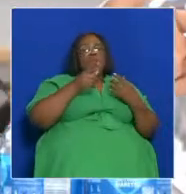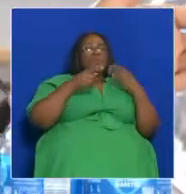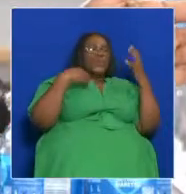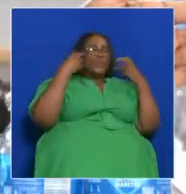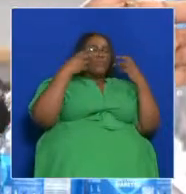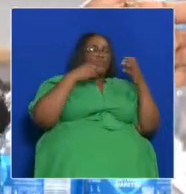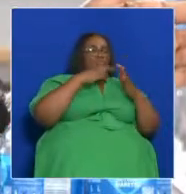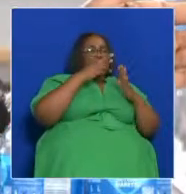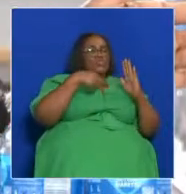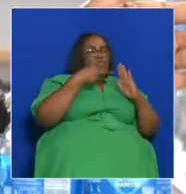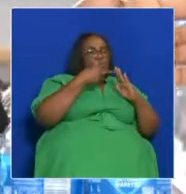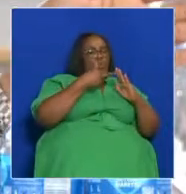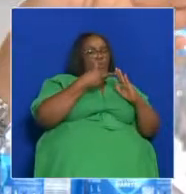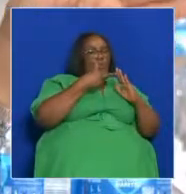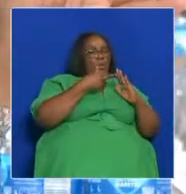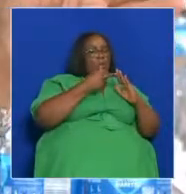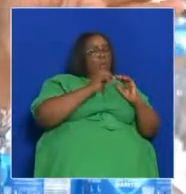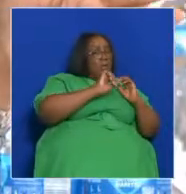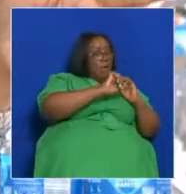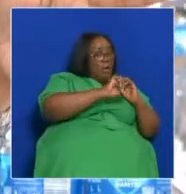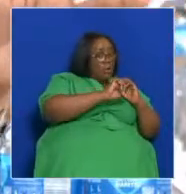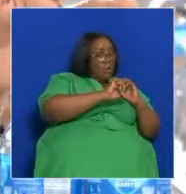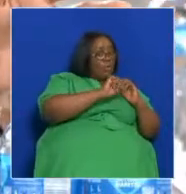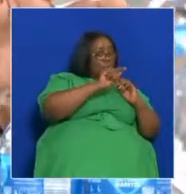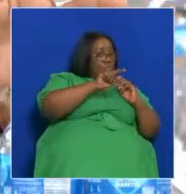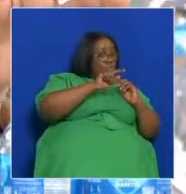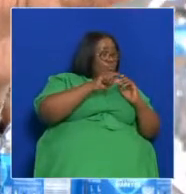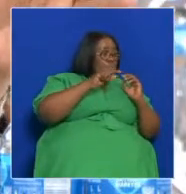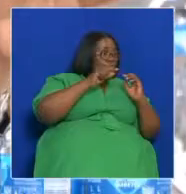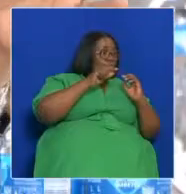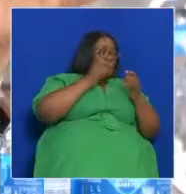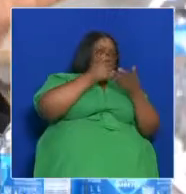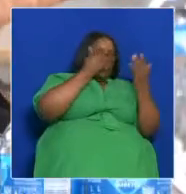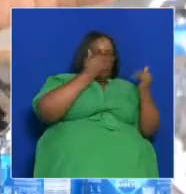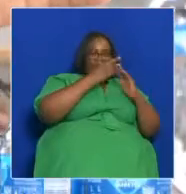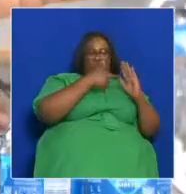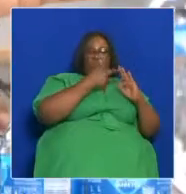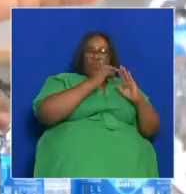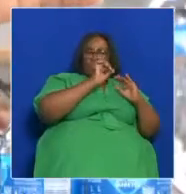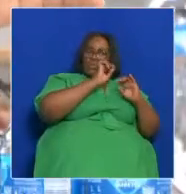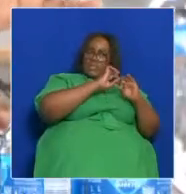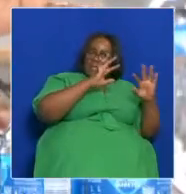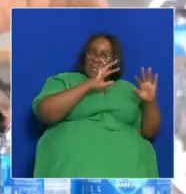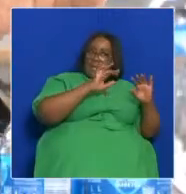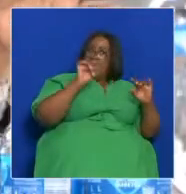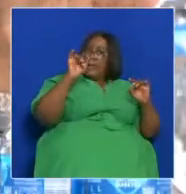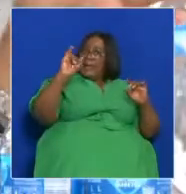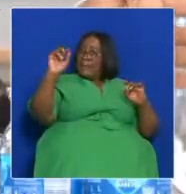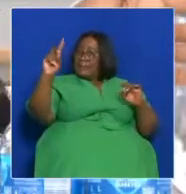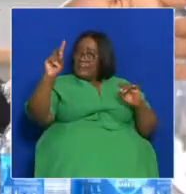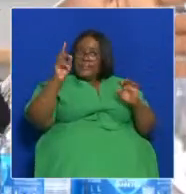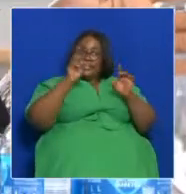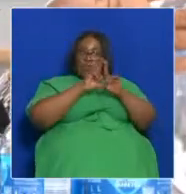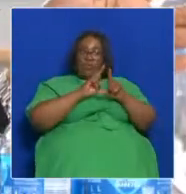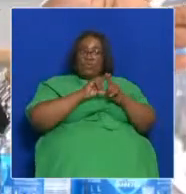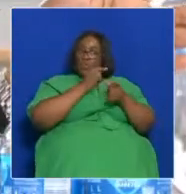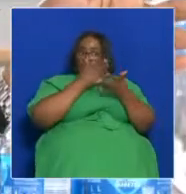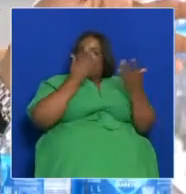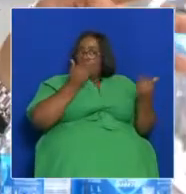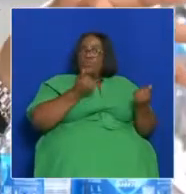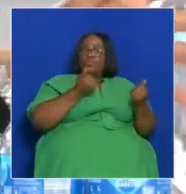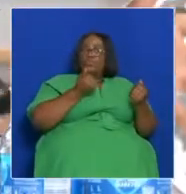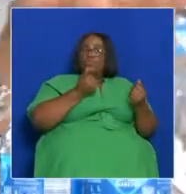both you and the ID that you are also subject to that rule of